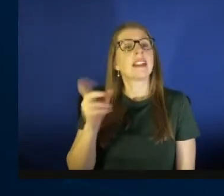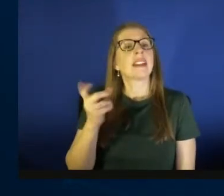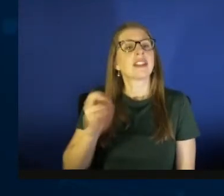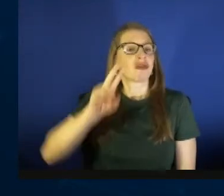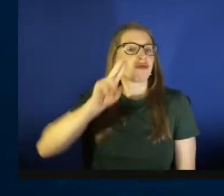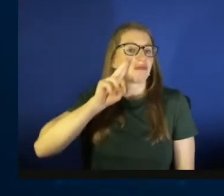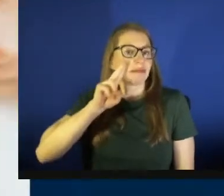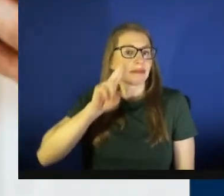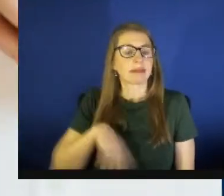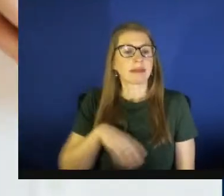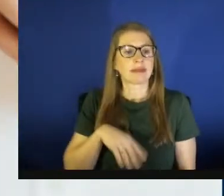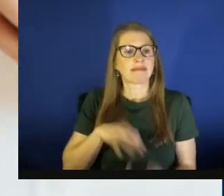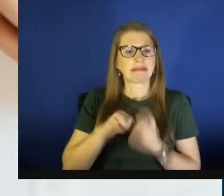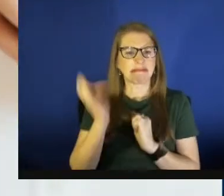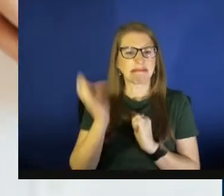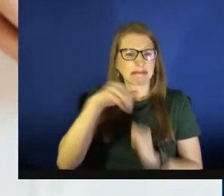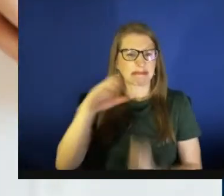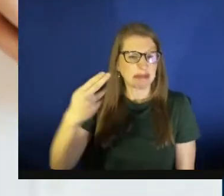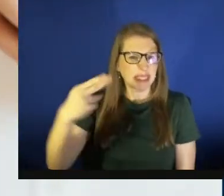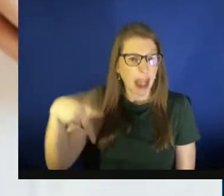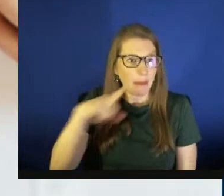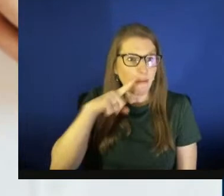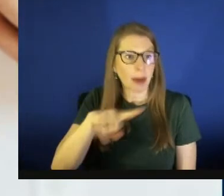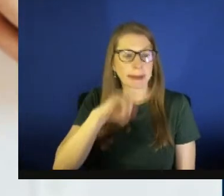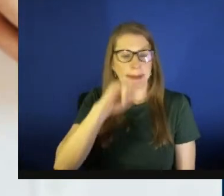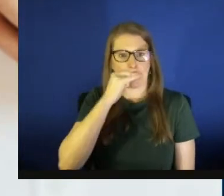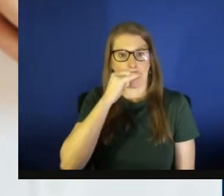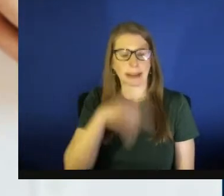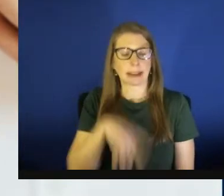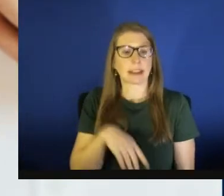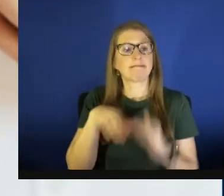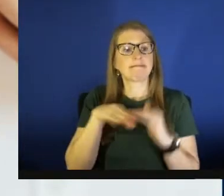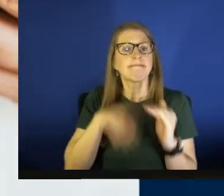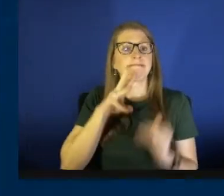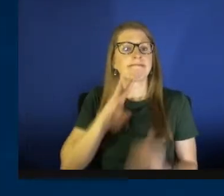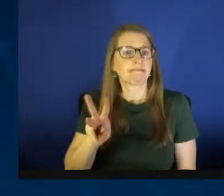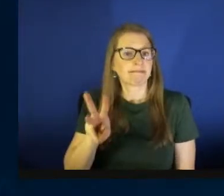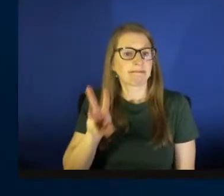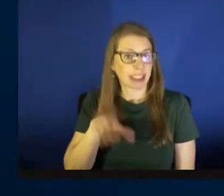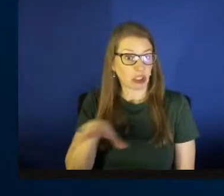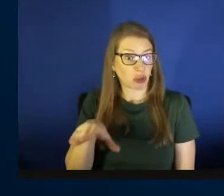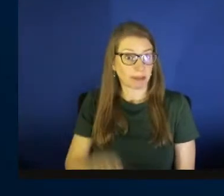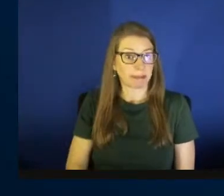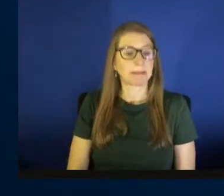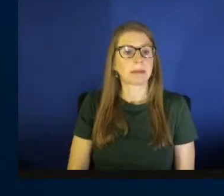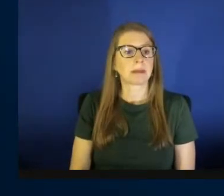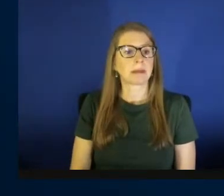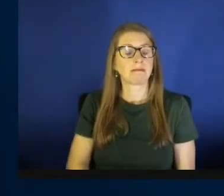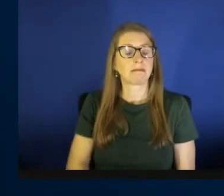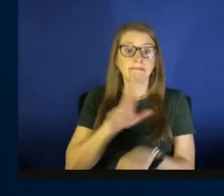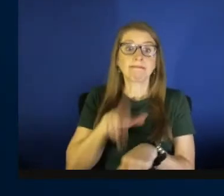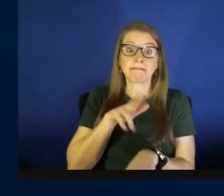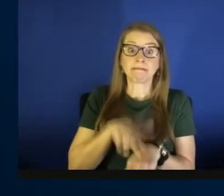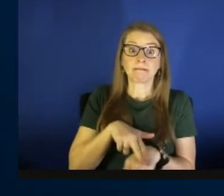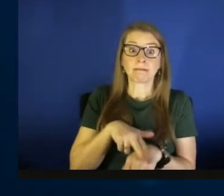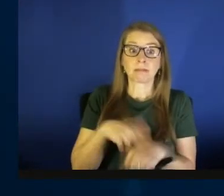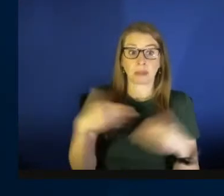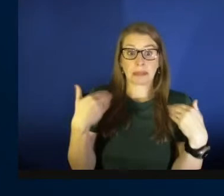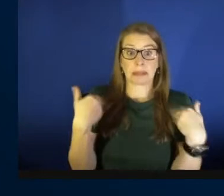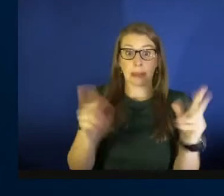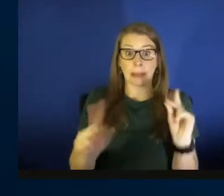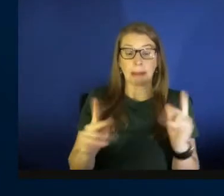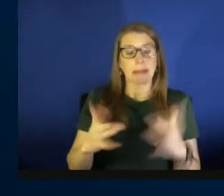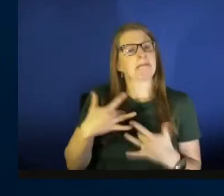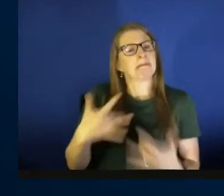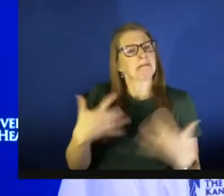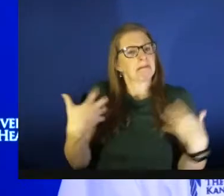unusual is hepatitis in kids? These are kids under the age of 6. Yeah, I mean, of course, we know younger people are generally